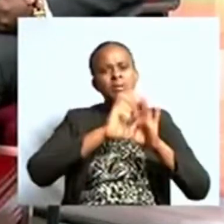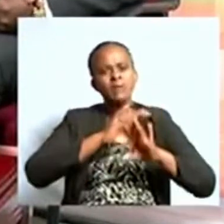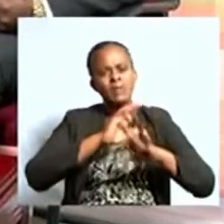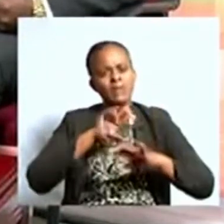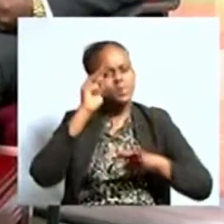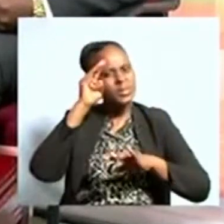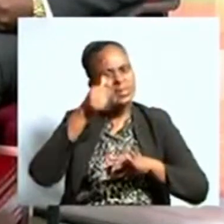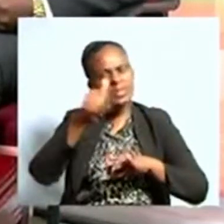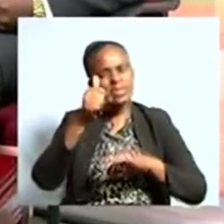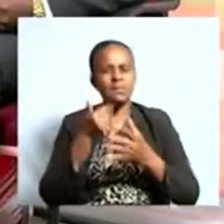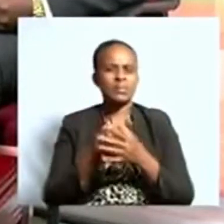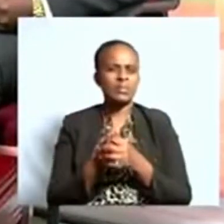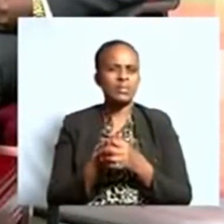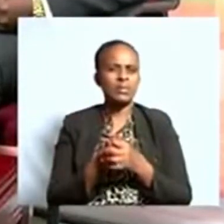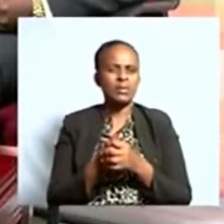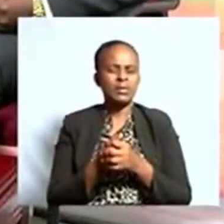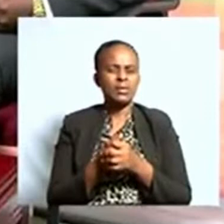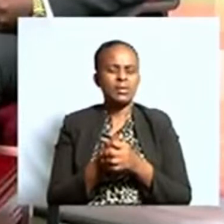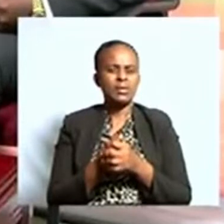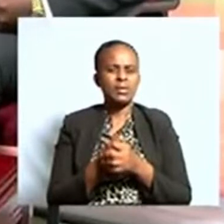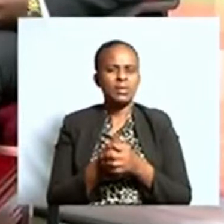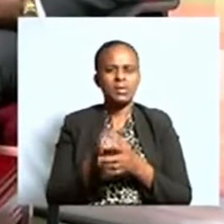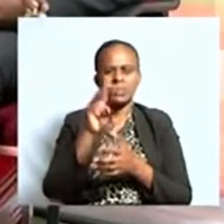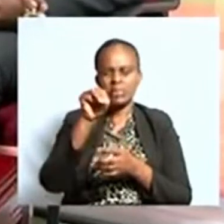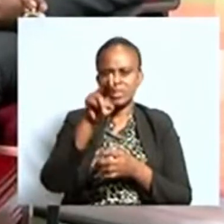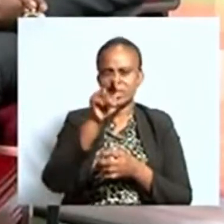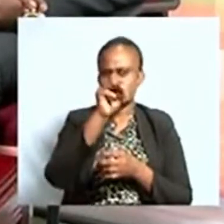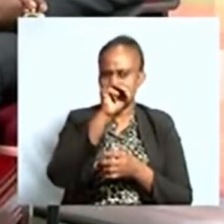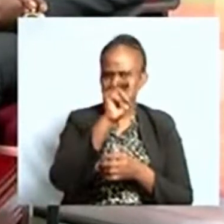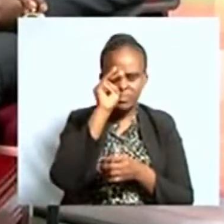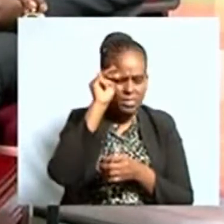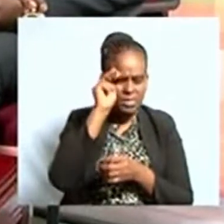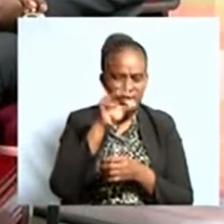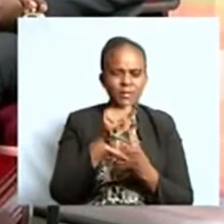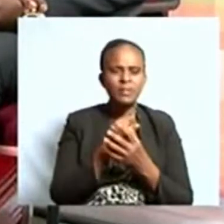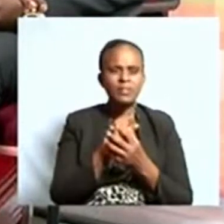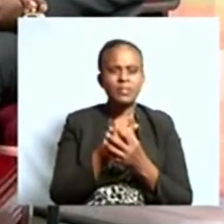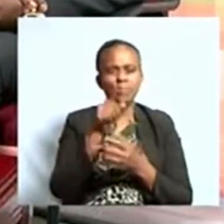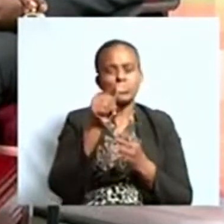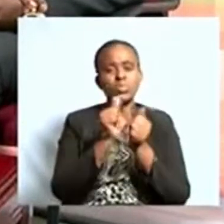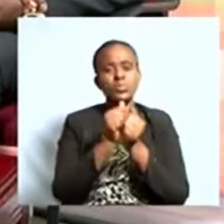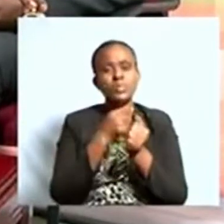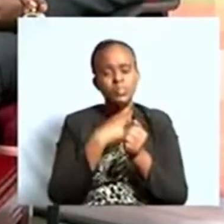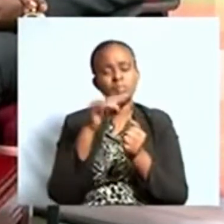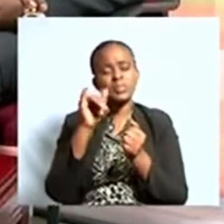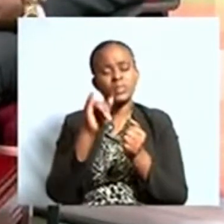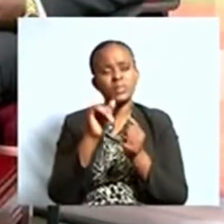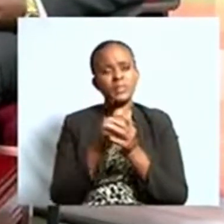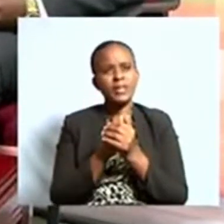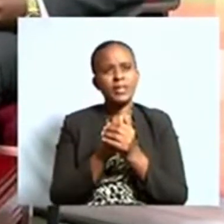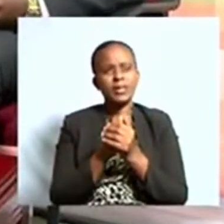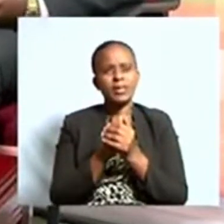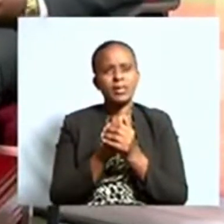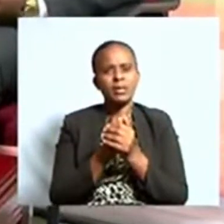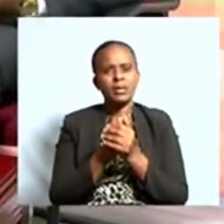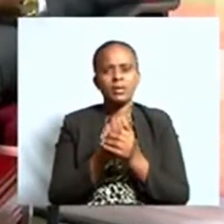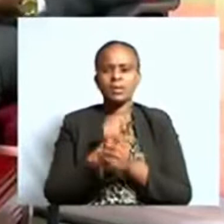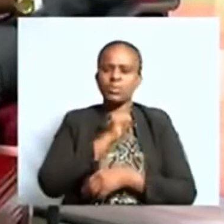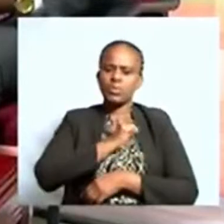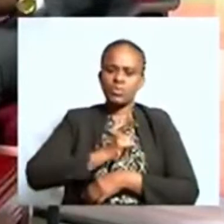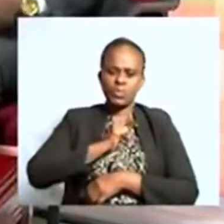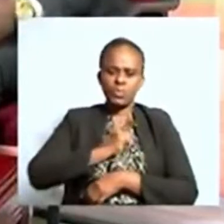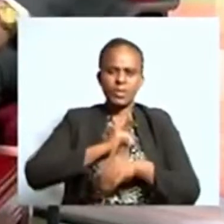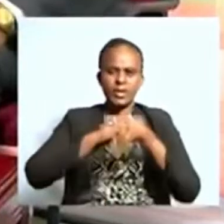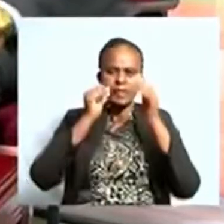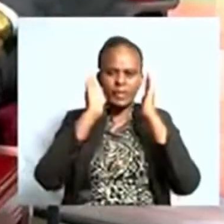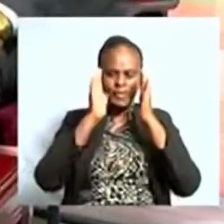minister. Mr. Monga. Mr. Minister. Hello, Mr. Monga. Are you with me? Yes. Yeah. Let's restrict